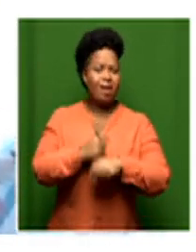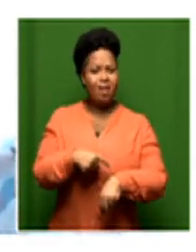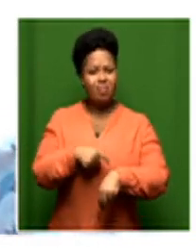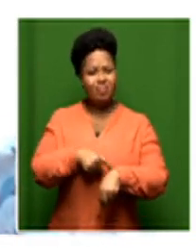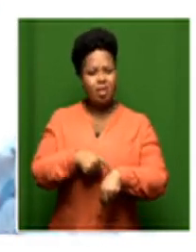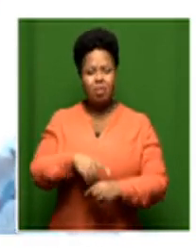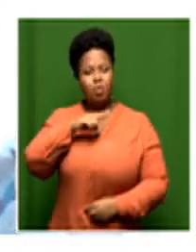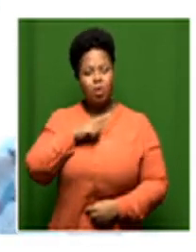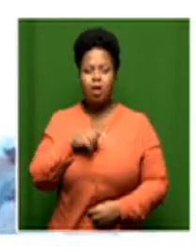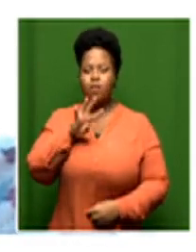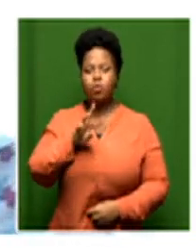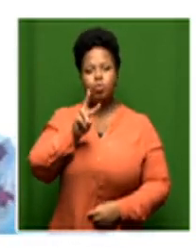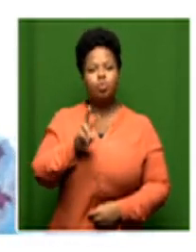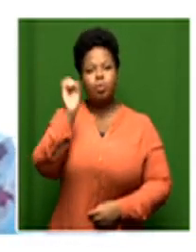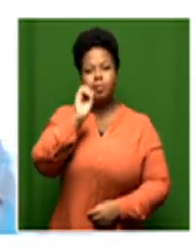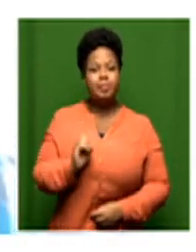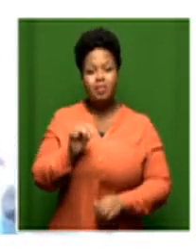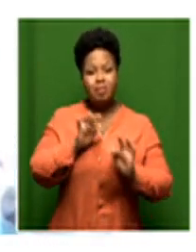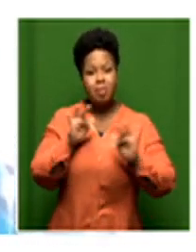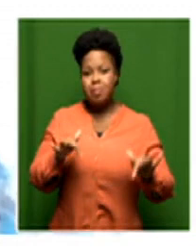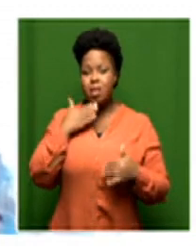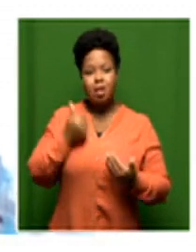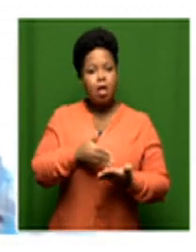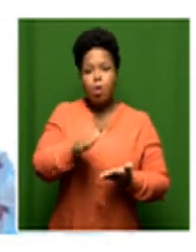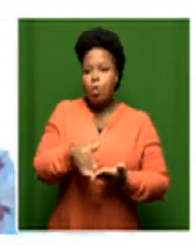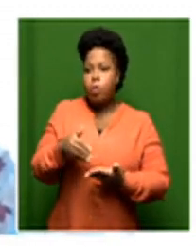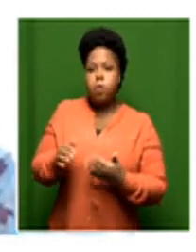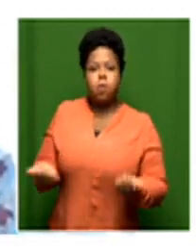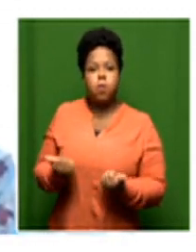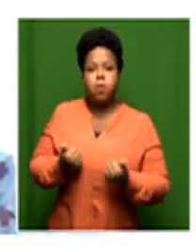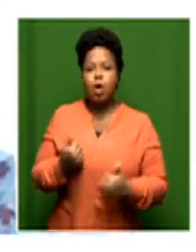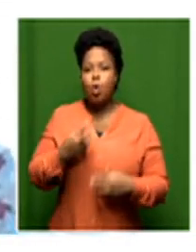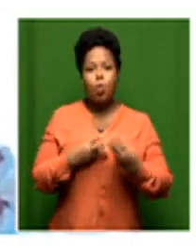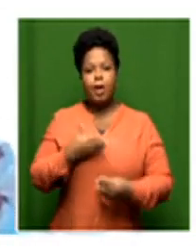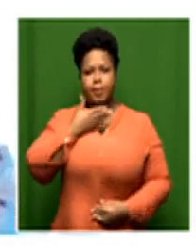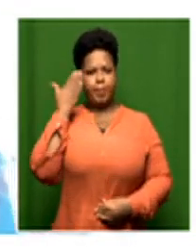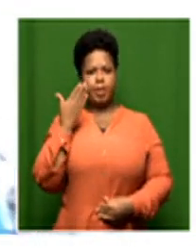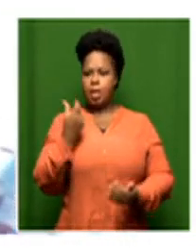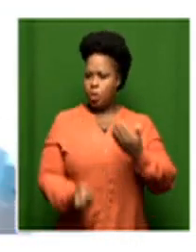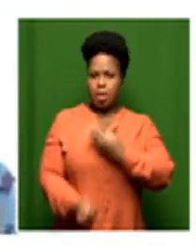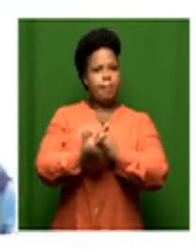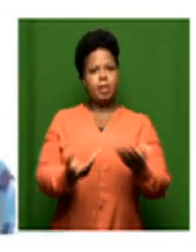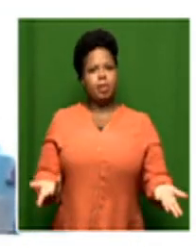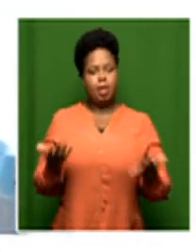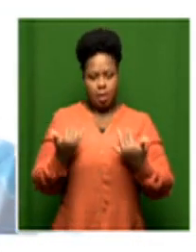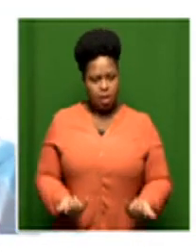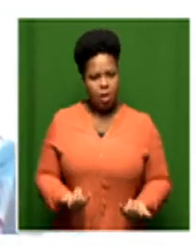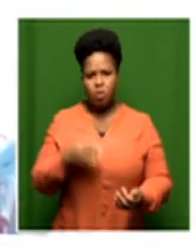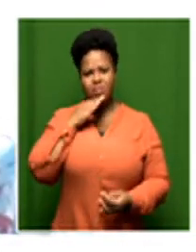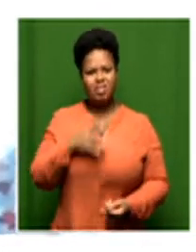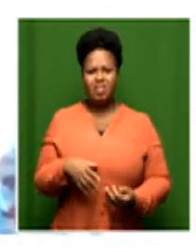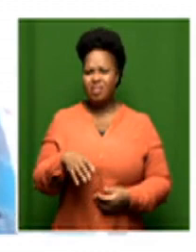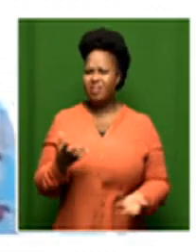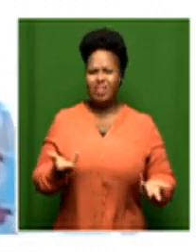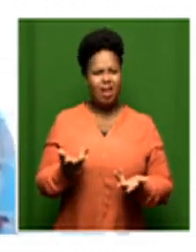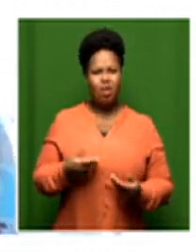our city when 42% of our people have lost jobs. And this have just erased us in the map